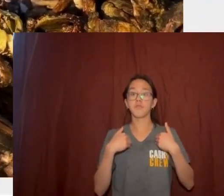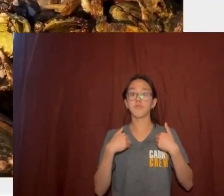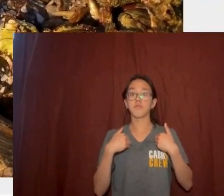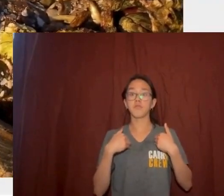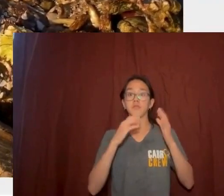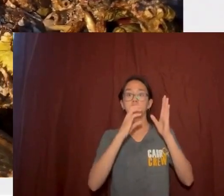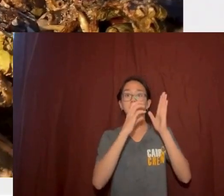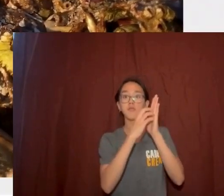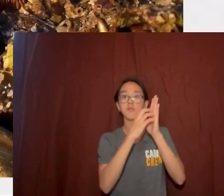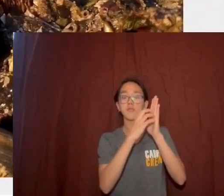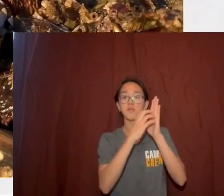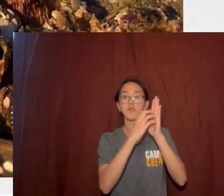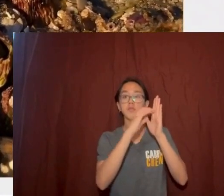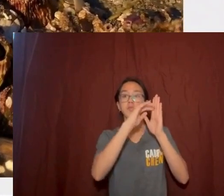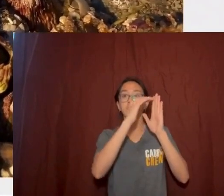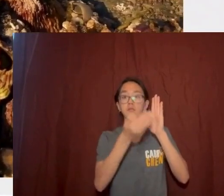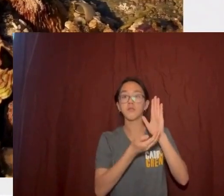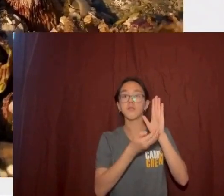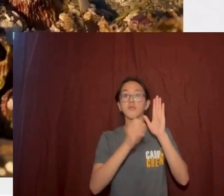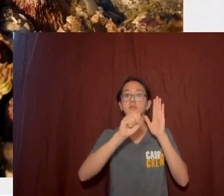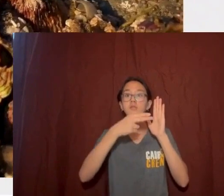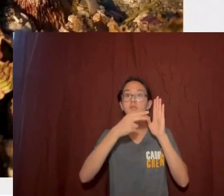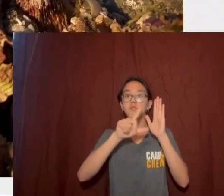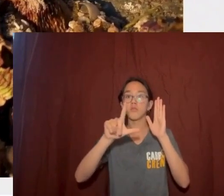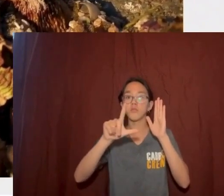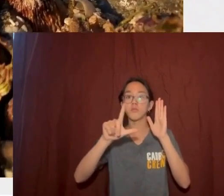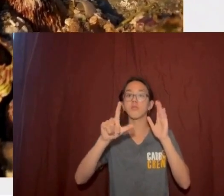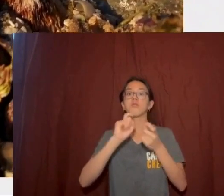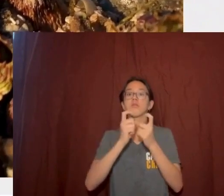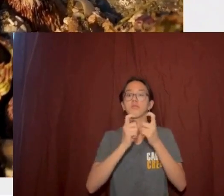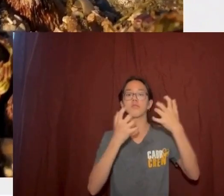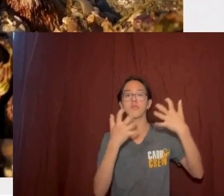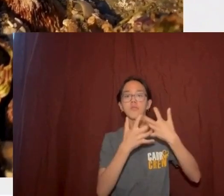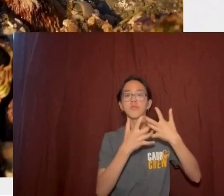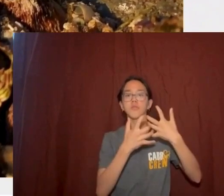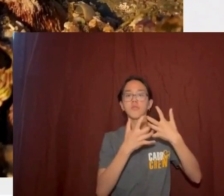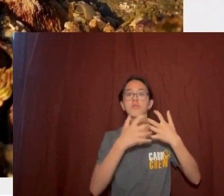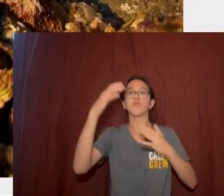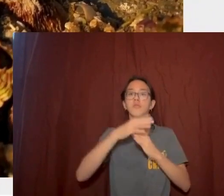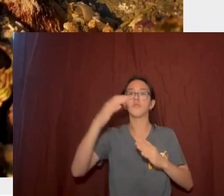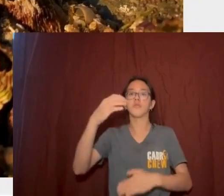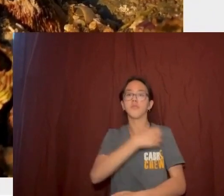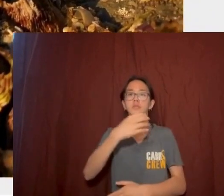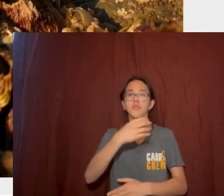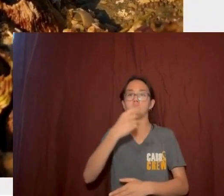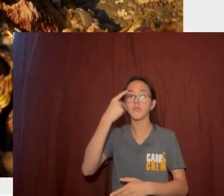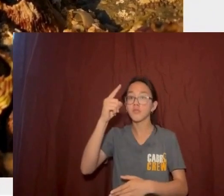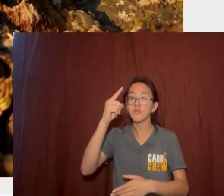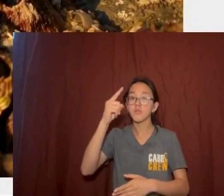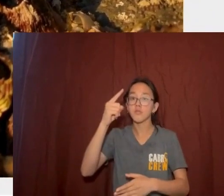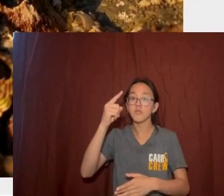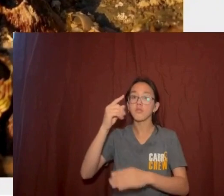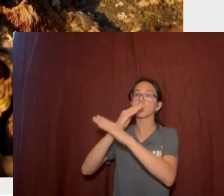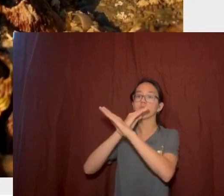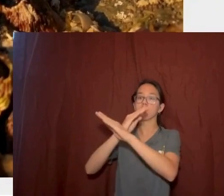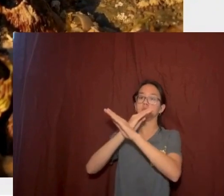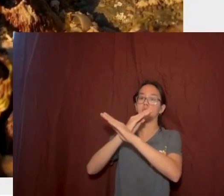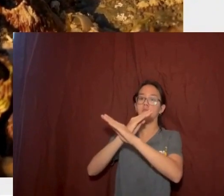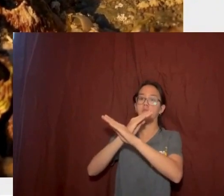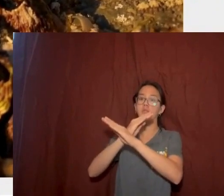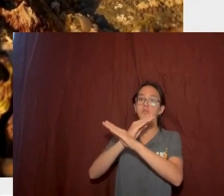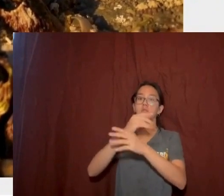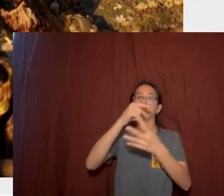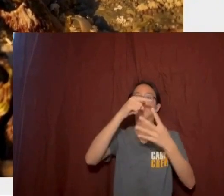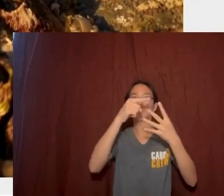So this species' adaptation or superpower is a shell for